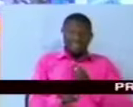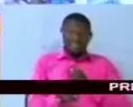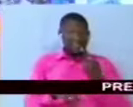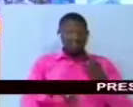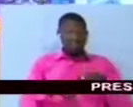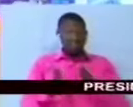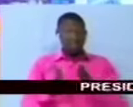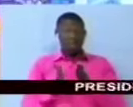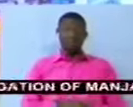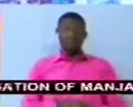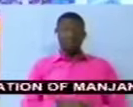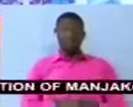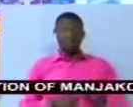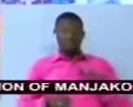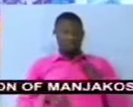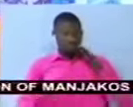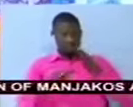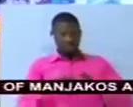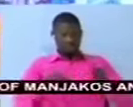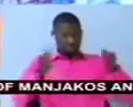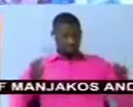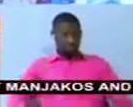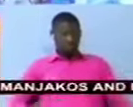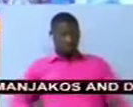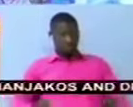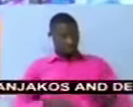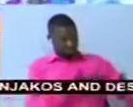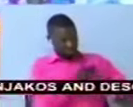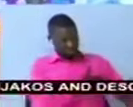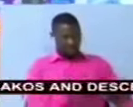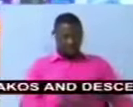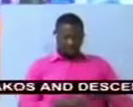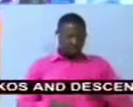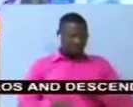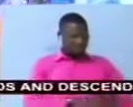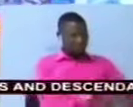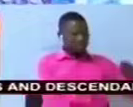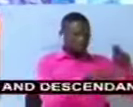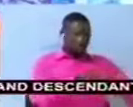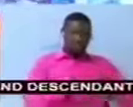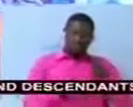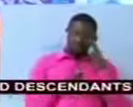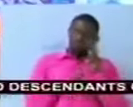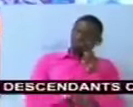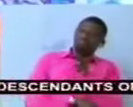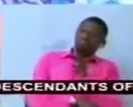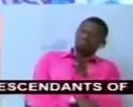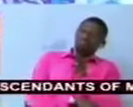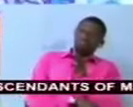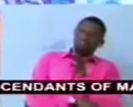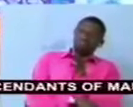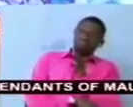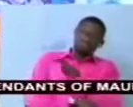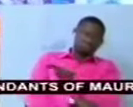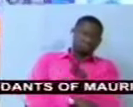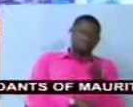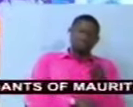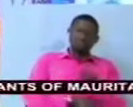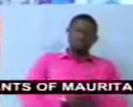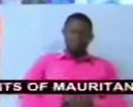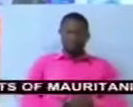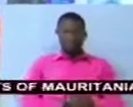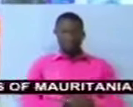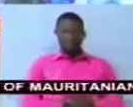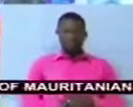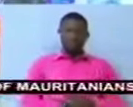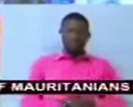ni suma bor. There was a seat near me. Ma tok. I seated. Di len xol. And I was watching them. Ñu nekk